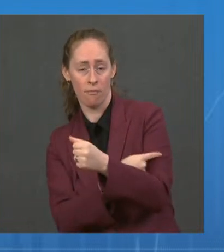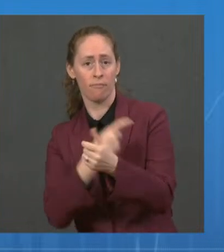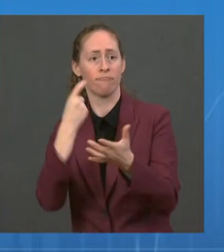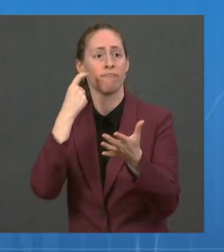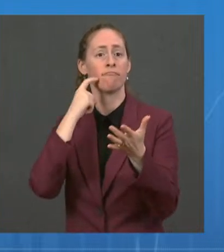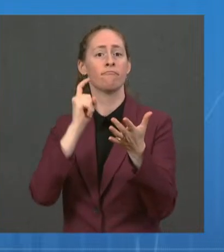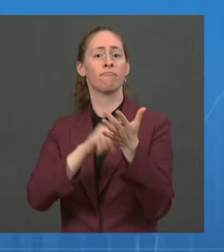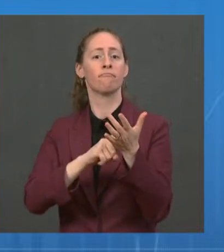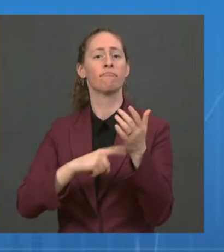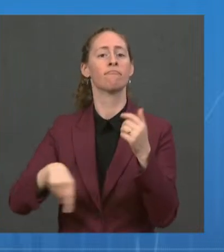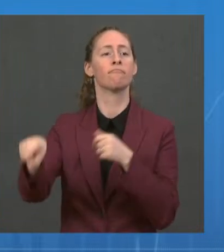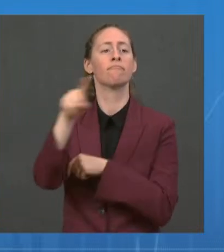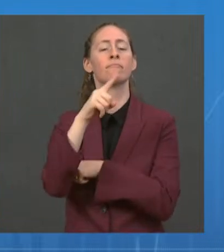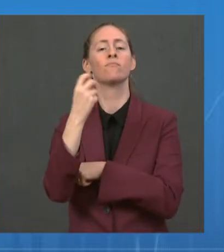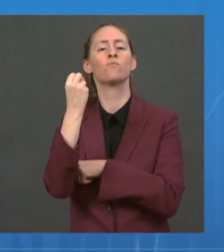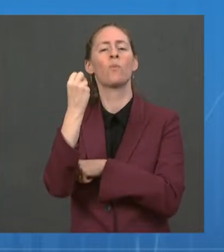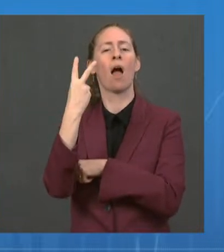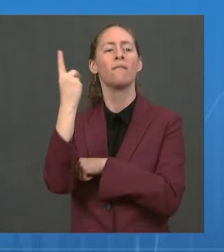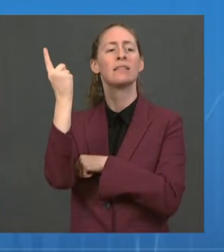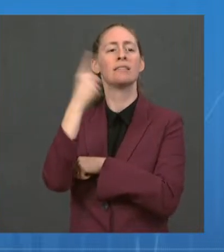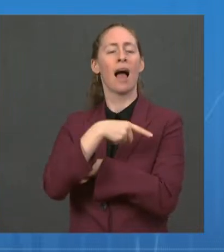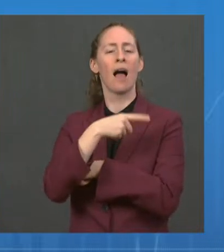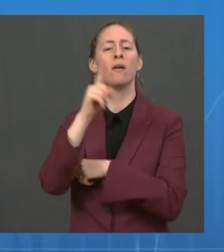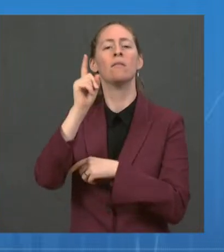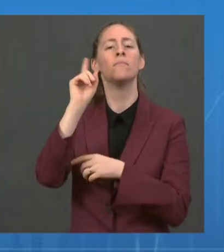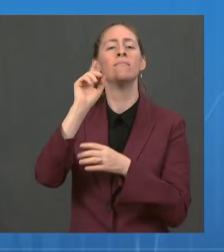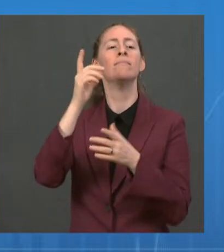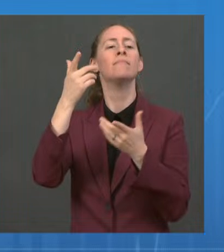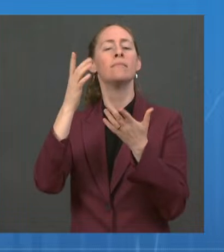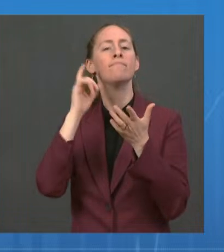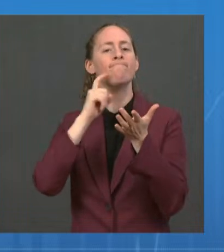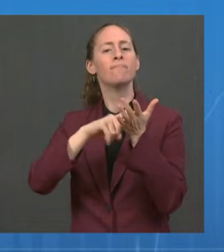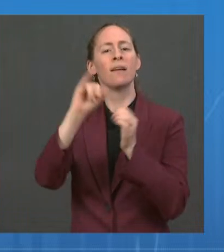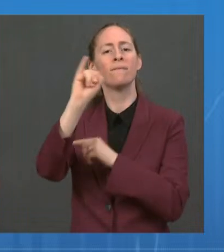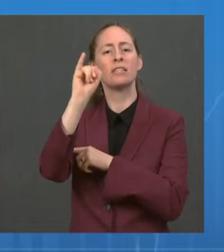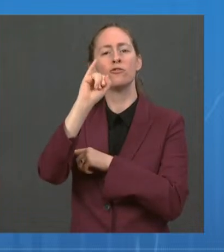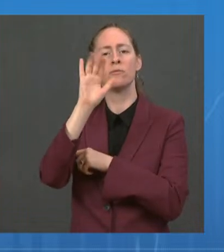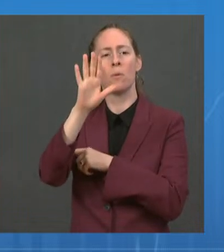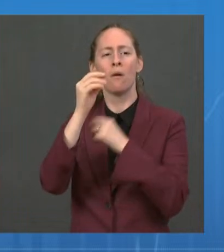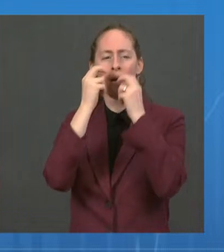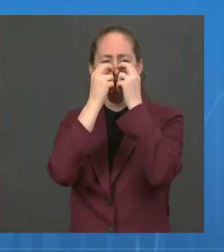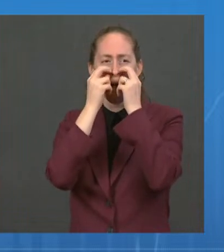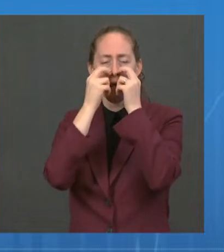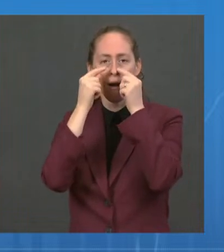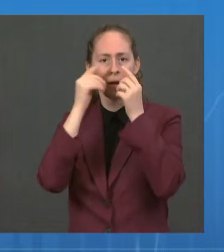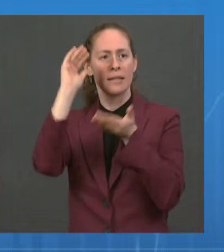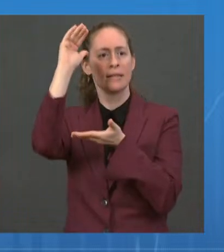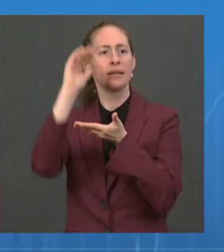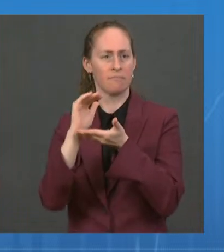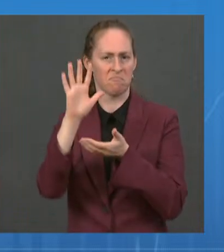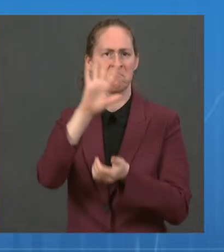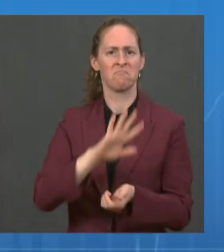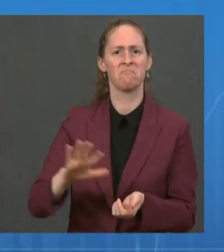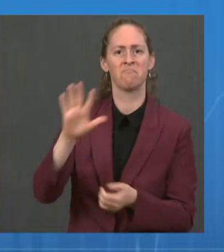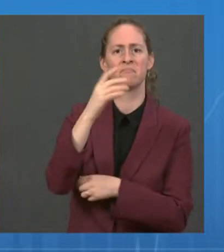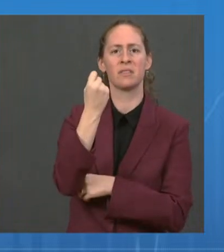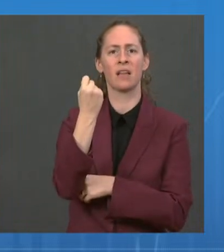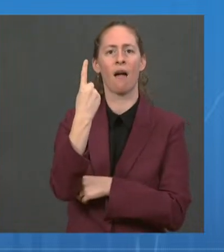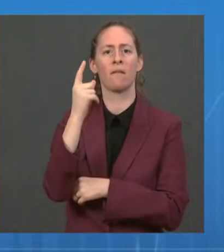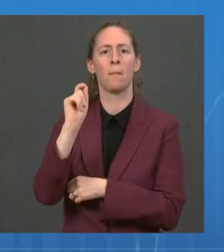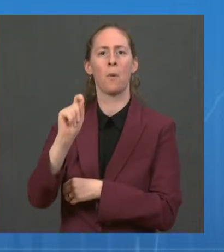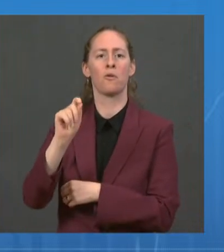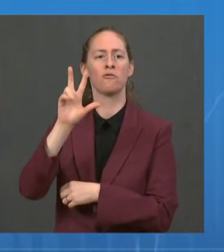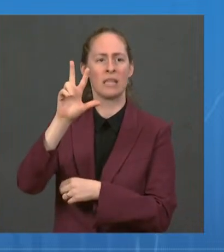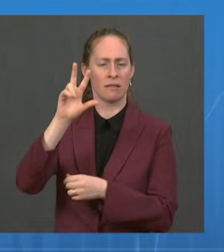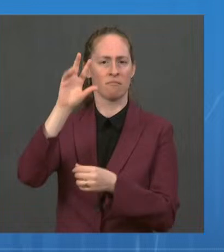the booster group than in the non-booster group by a factor of 11.3, and the rate of severe illness lower by